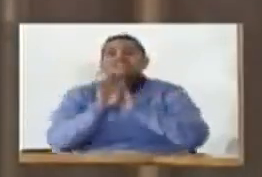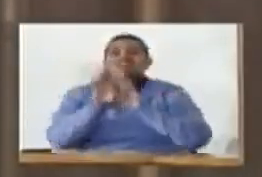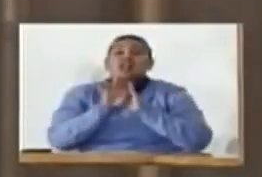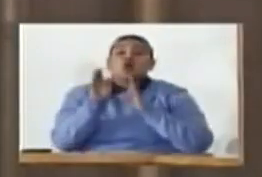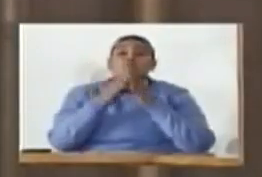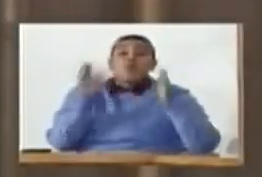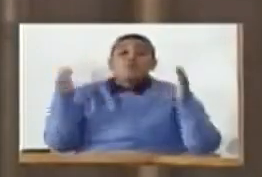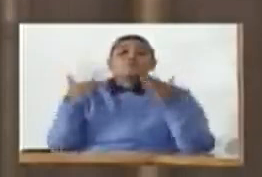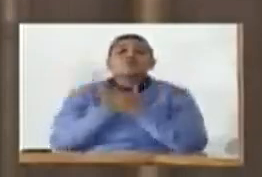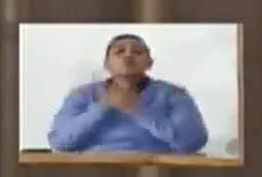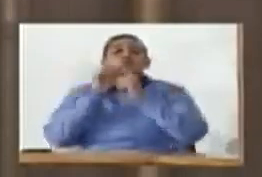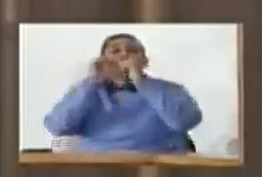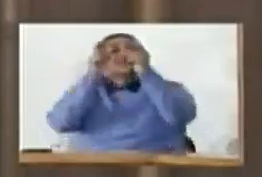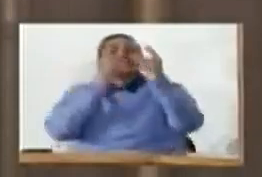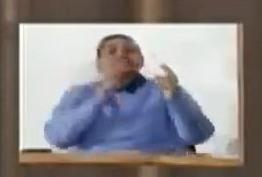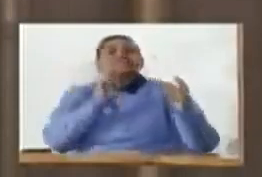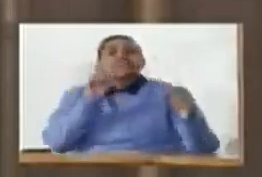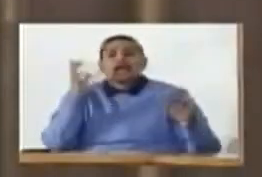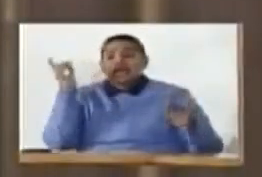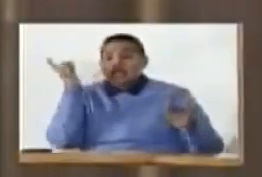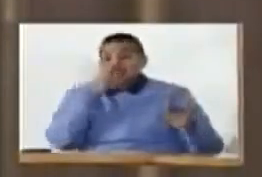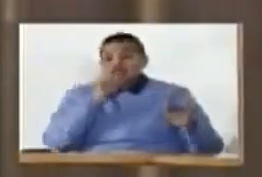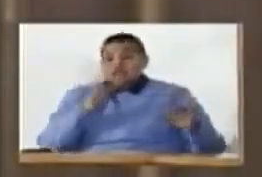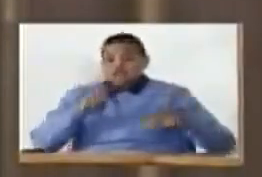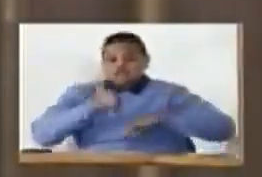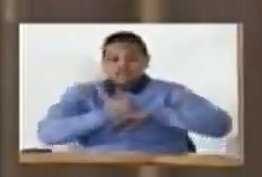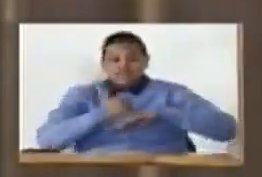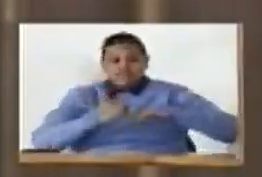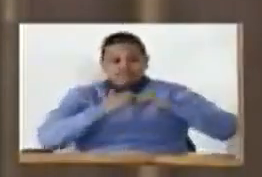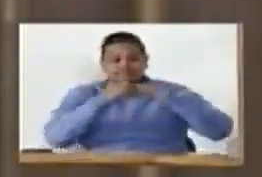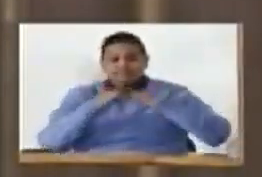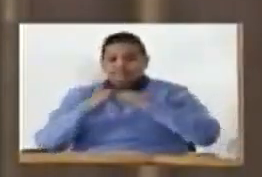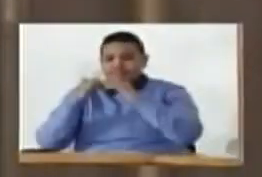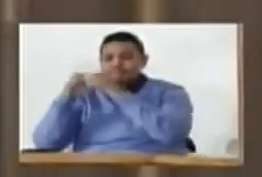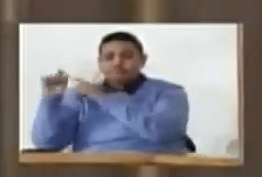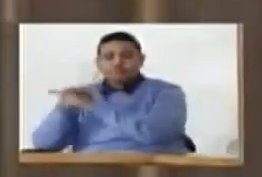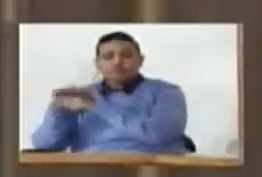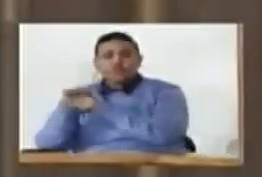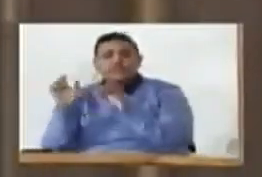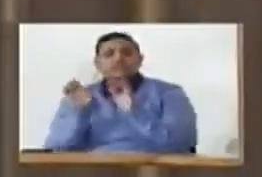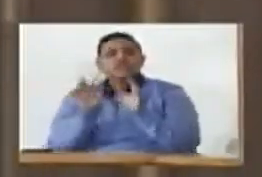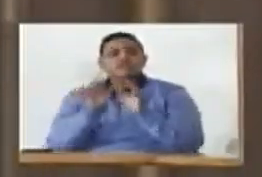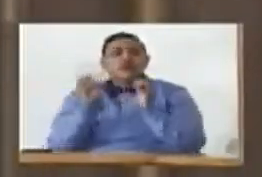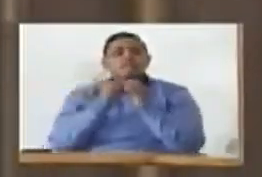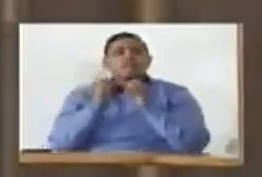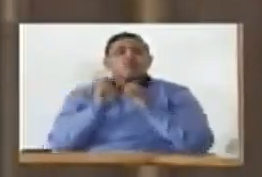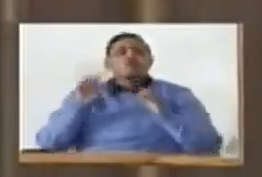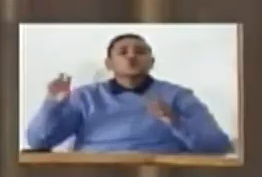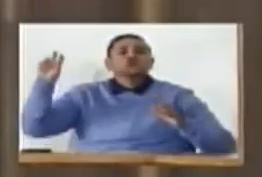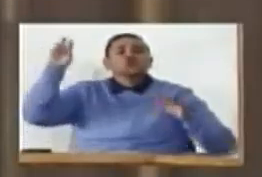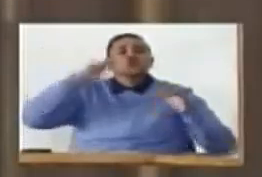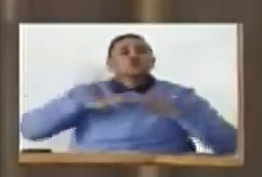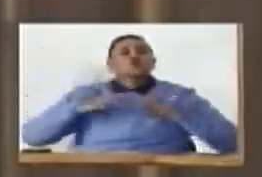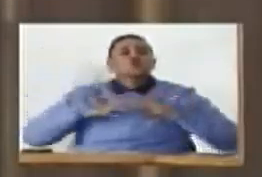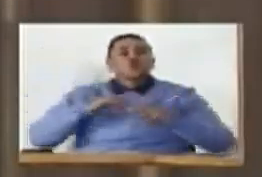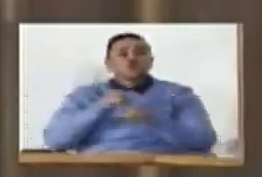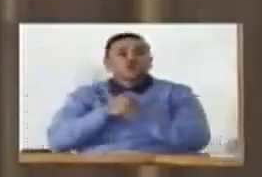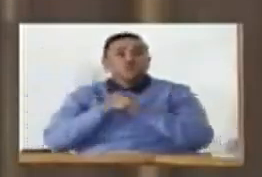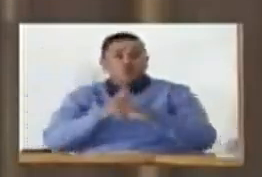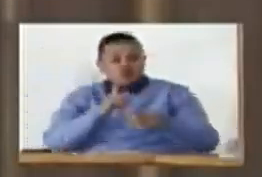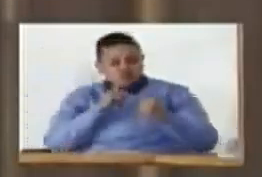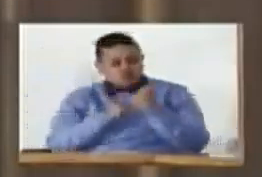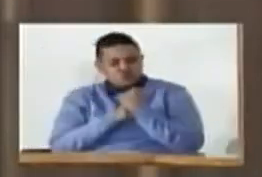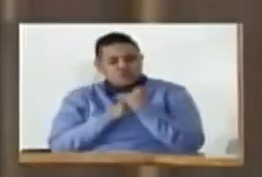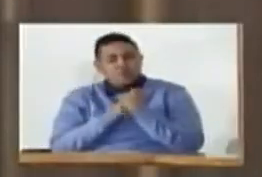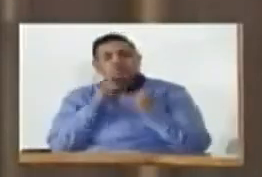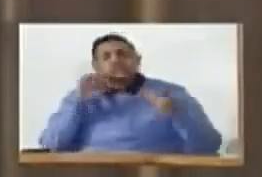opening new destinations and attractions, training and certifying more tourism workers, supporting and